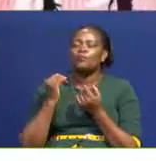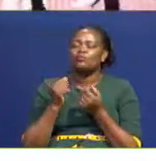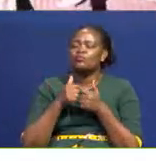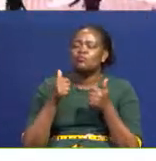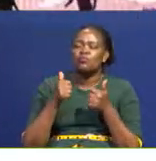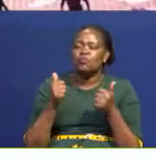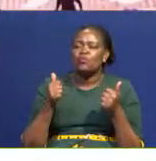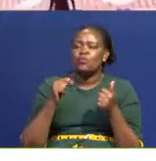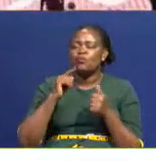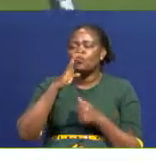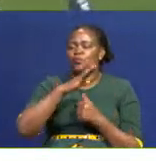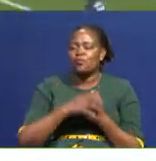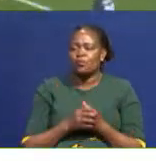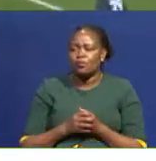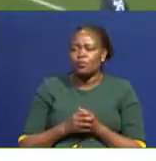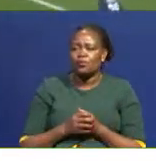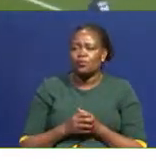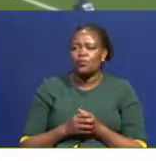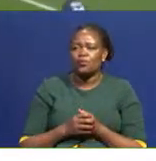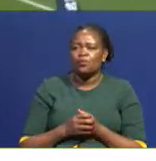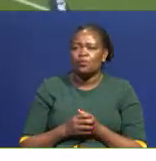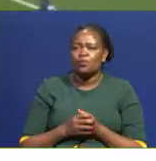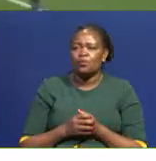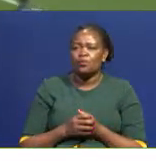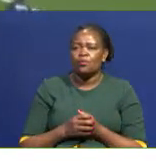using tonight's home advantage.